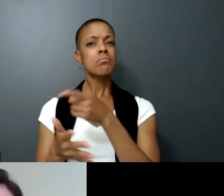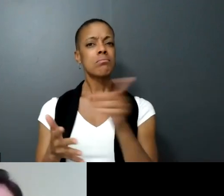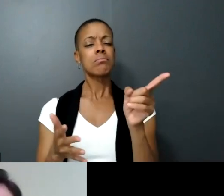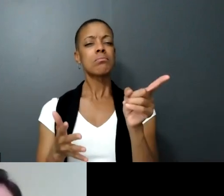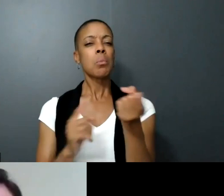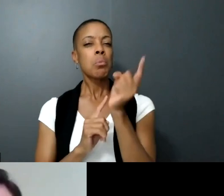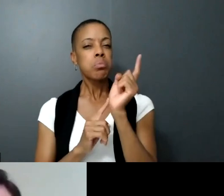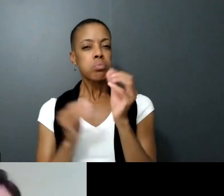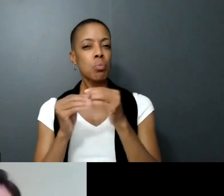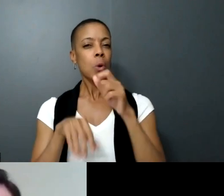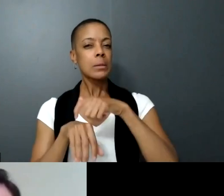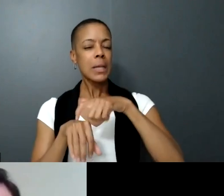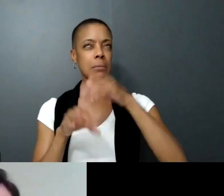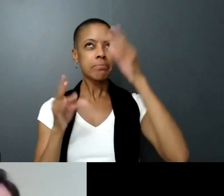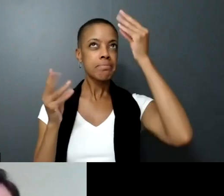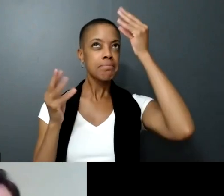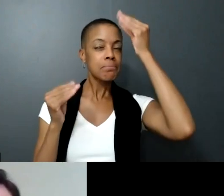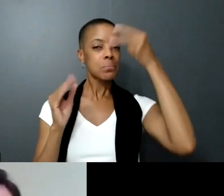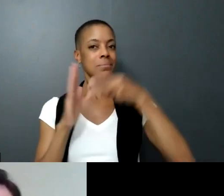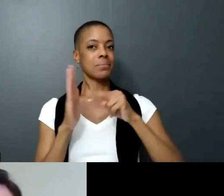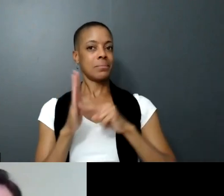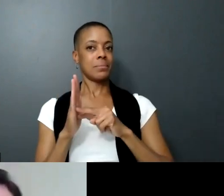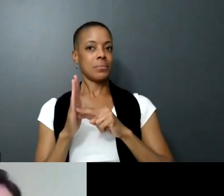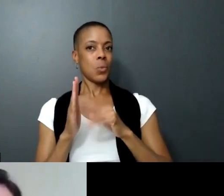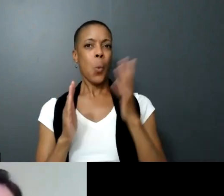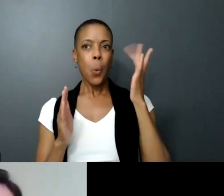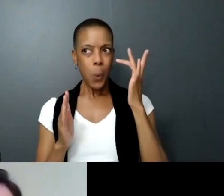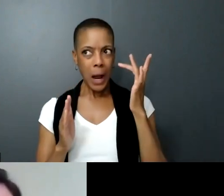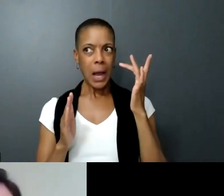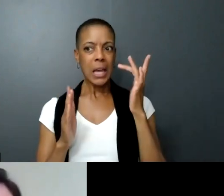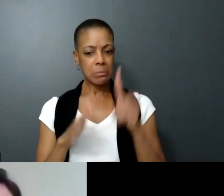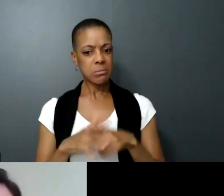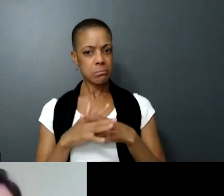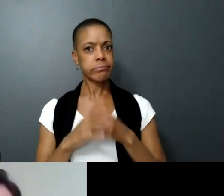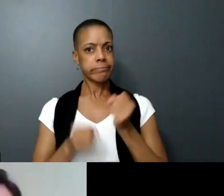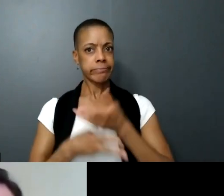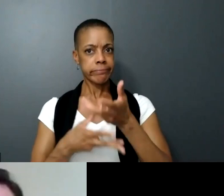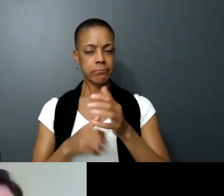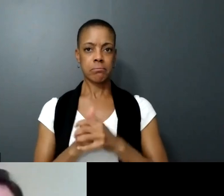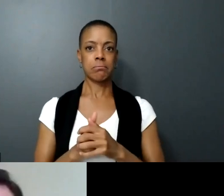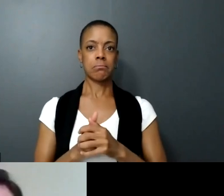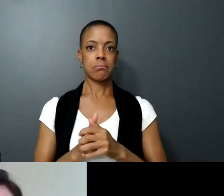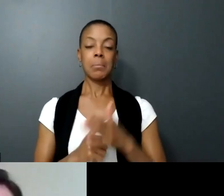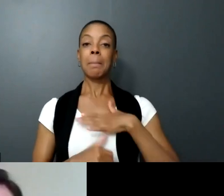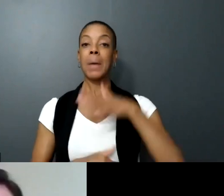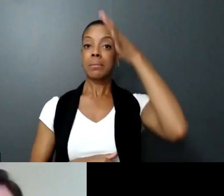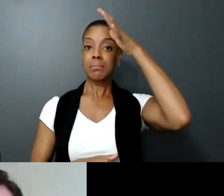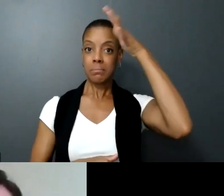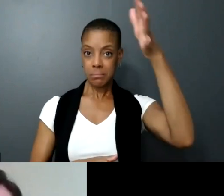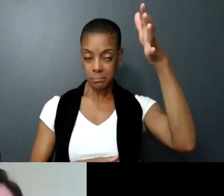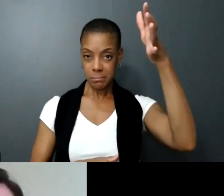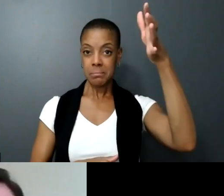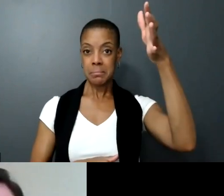moment to think about what it means and why we have begun saying it. My shomus, or grandfather in